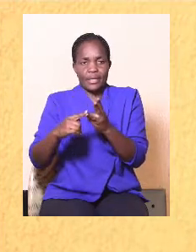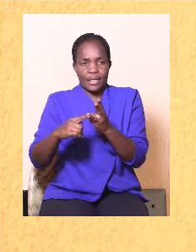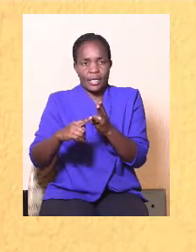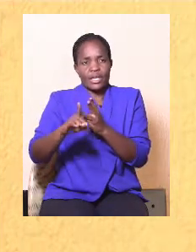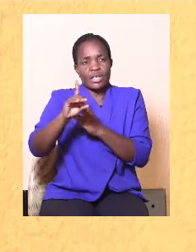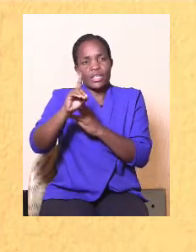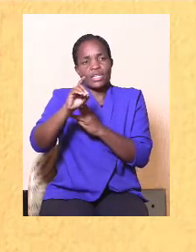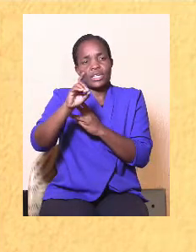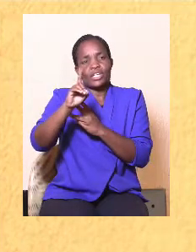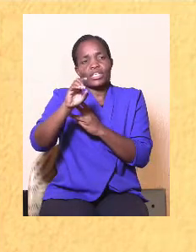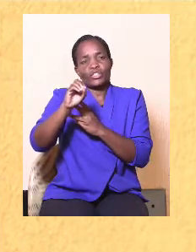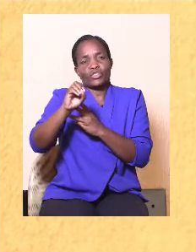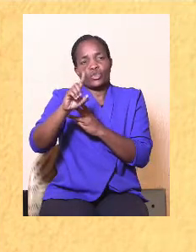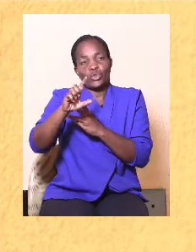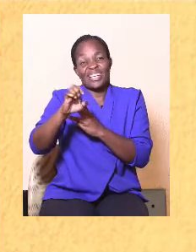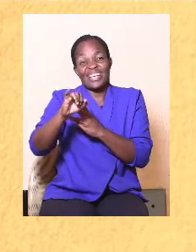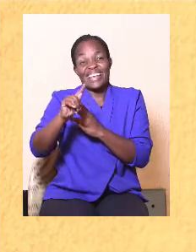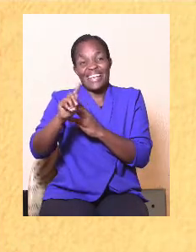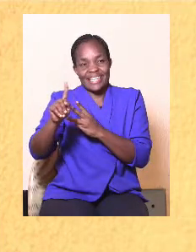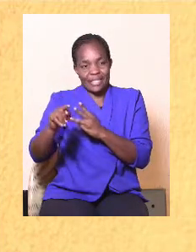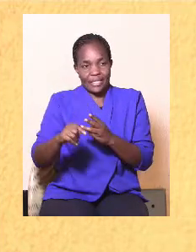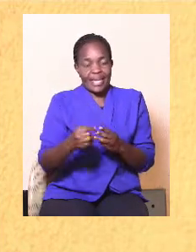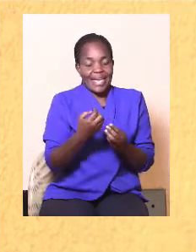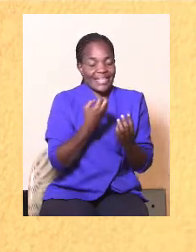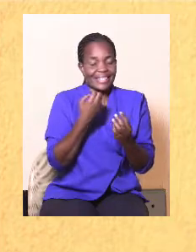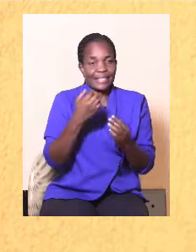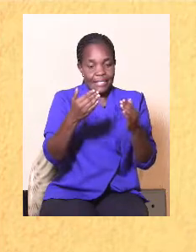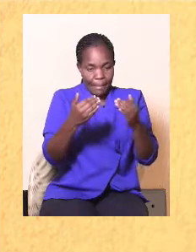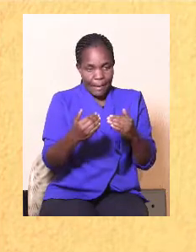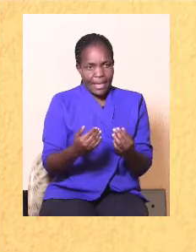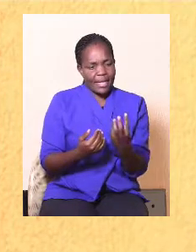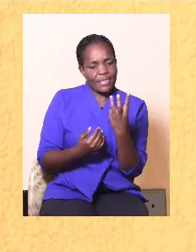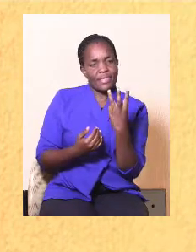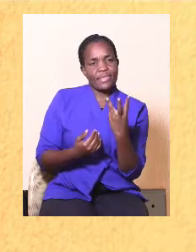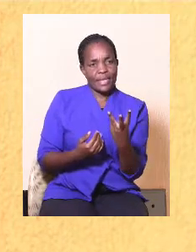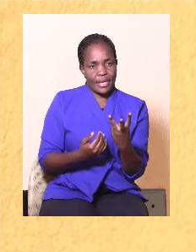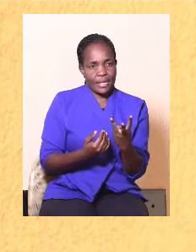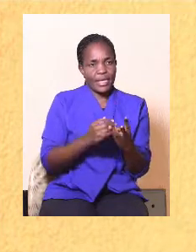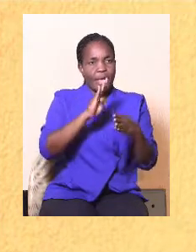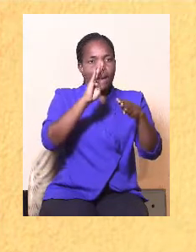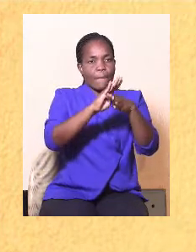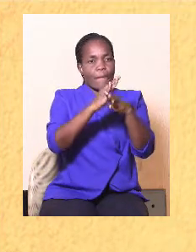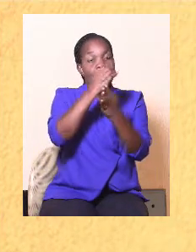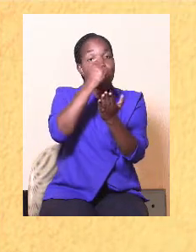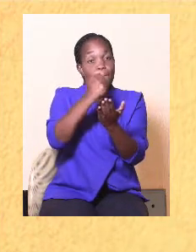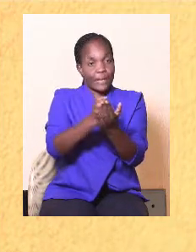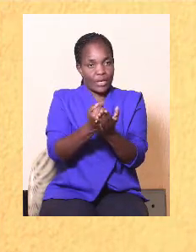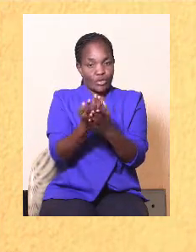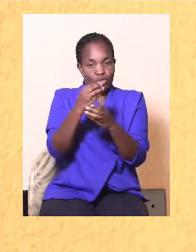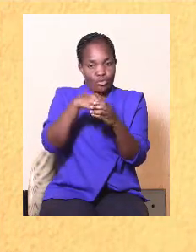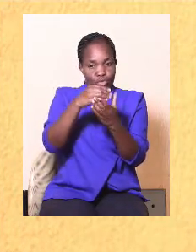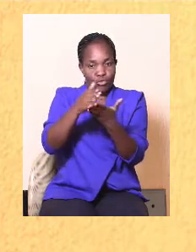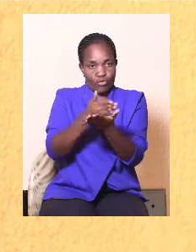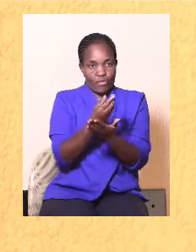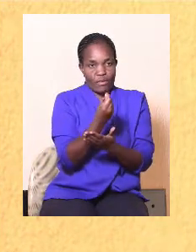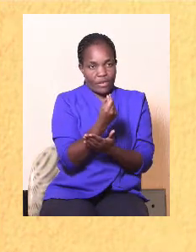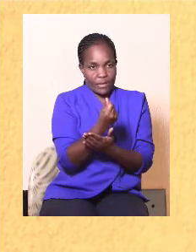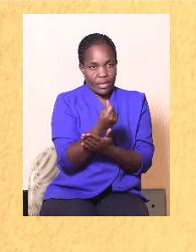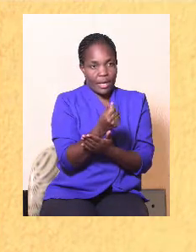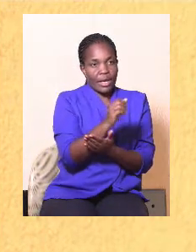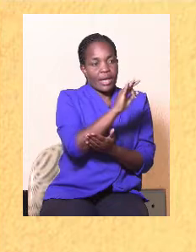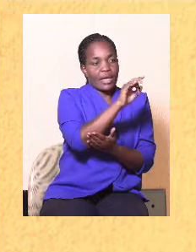Deloitte, that is the three commercial banks that are going to participate in this program, which is FNB